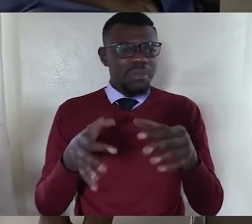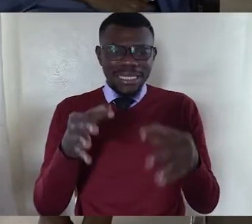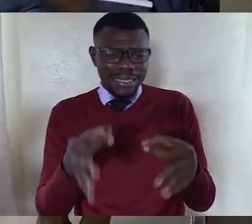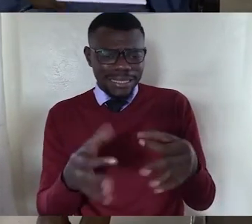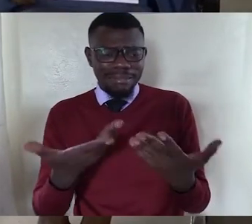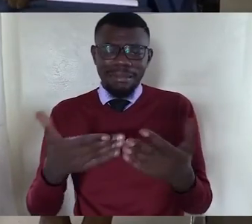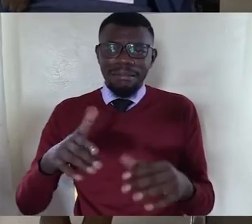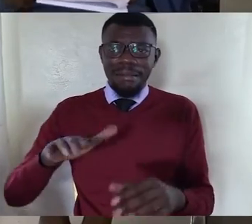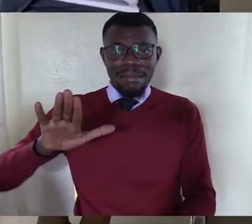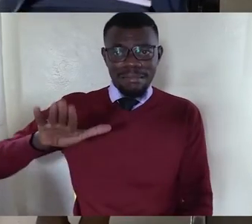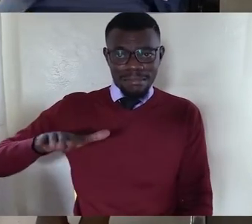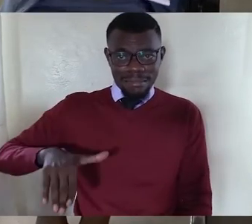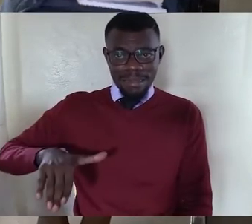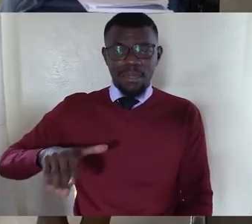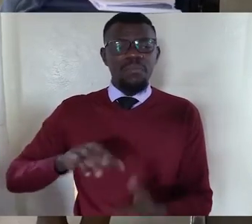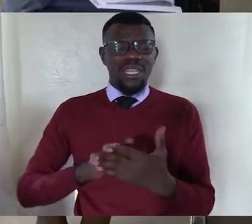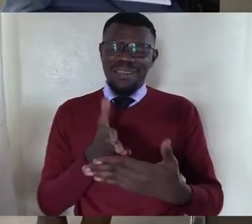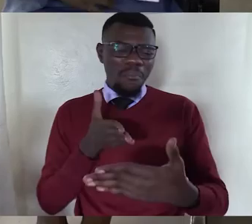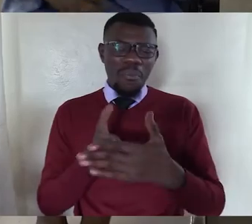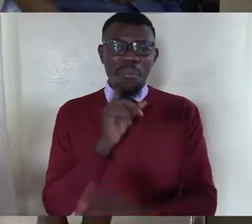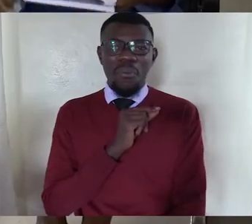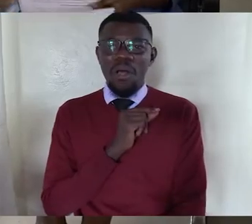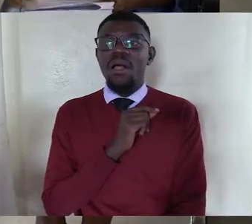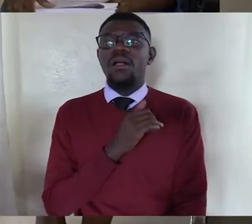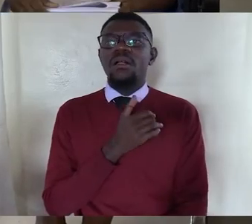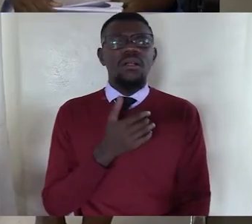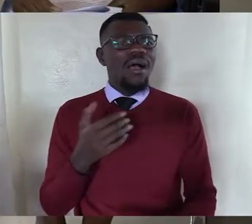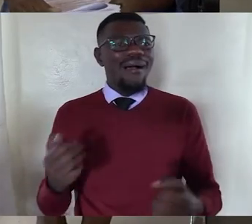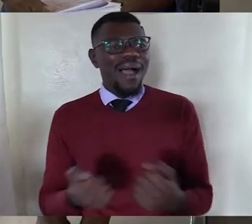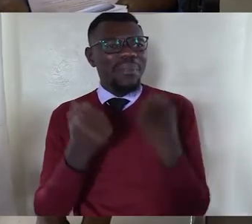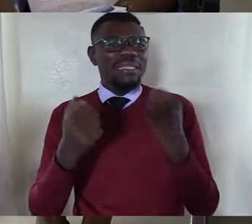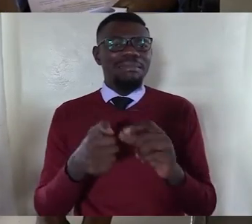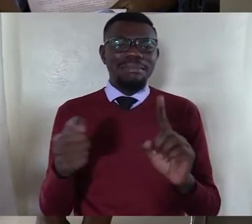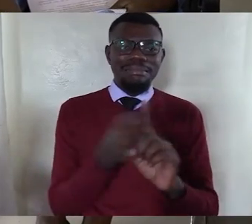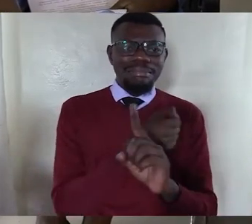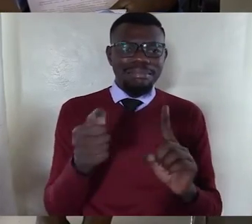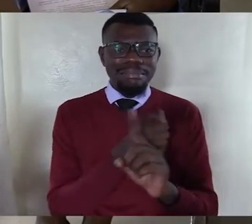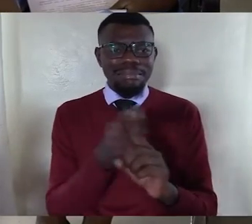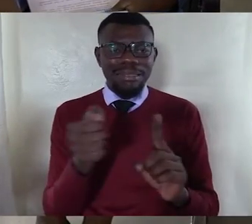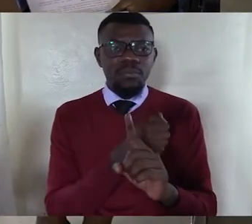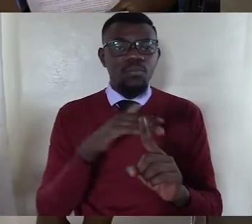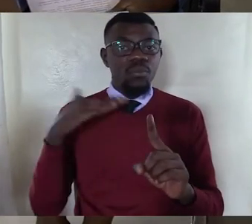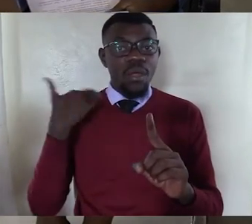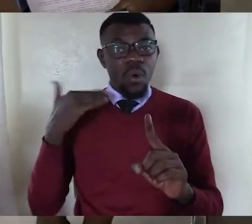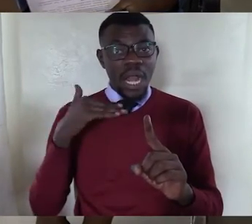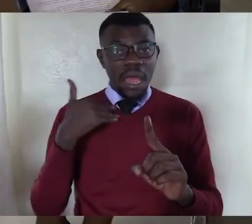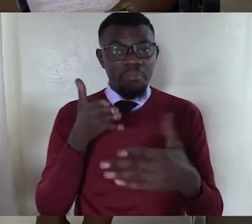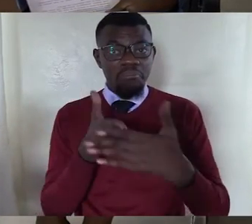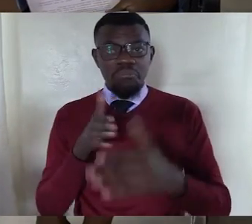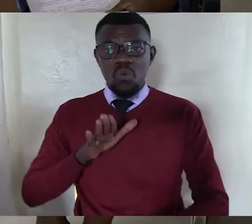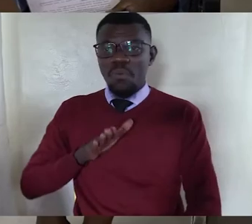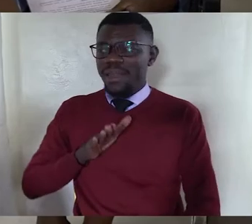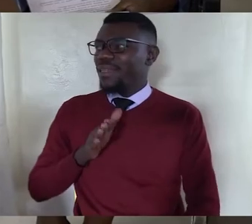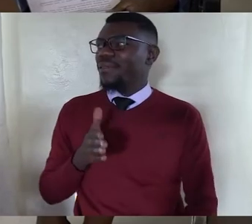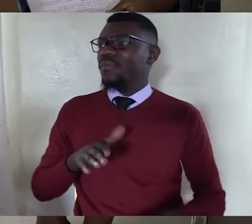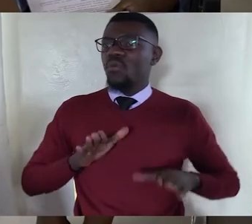justice delayed is justice denied. Atrocities have been committed in this country. Crimes against humanity on women has been